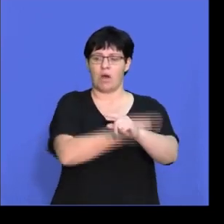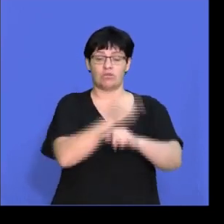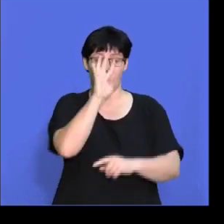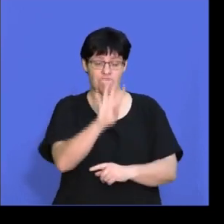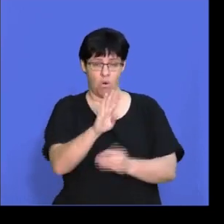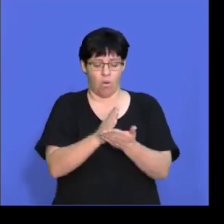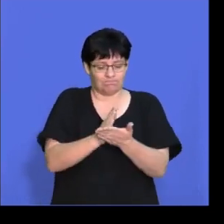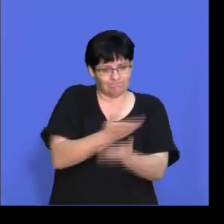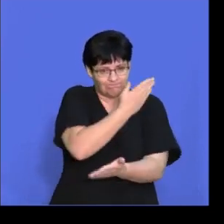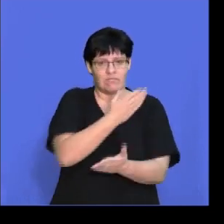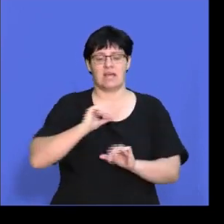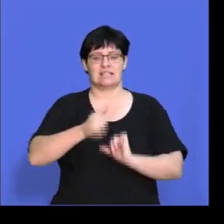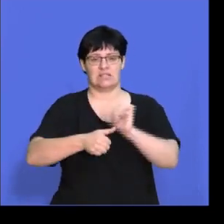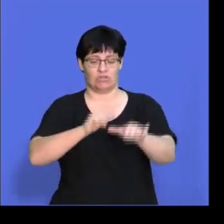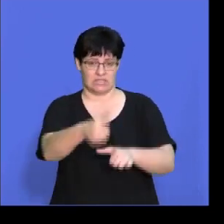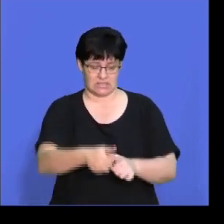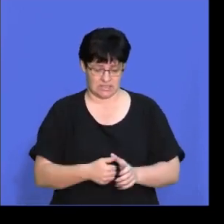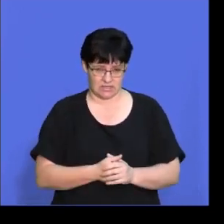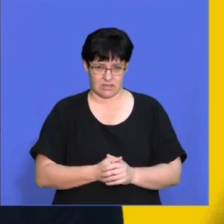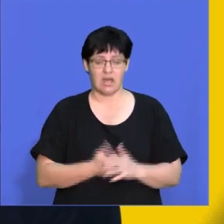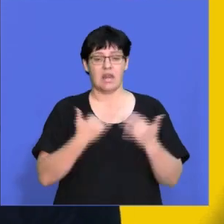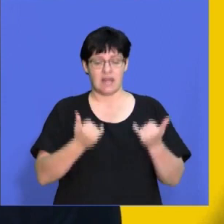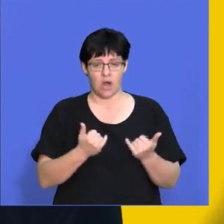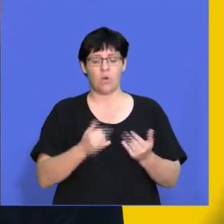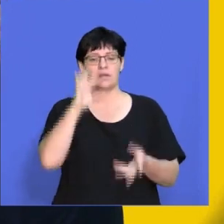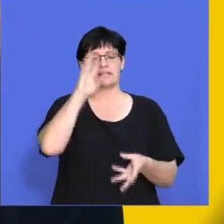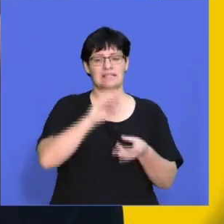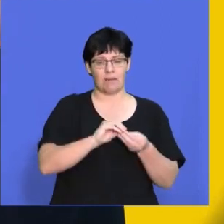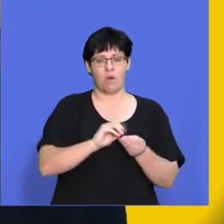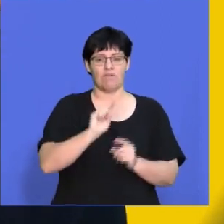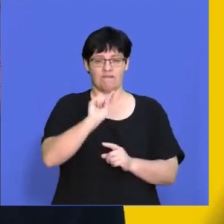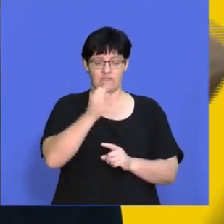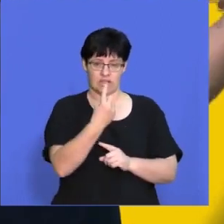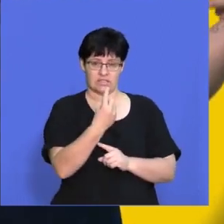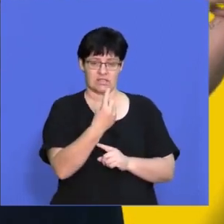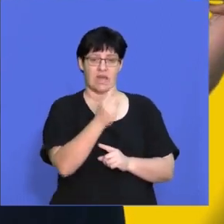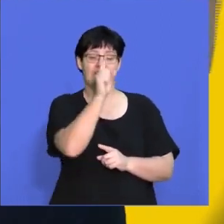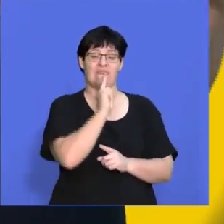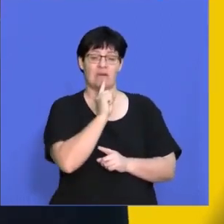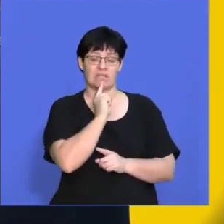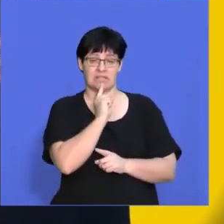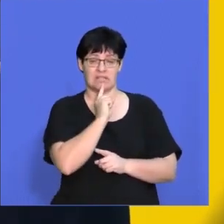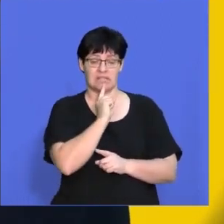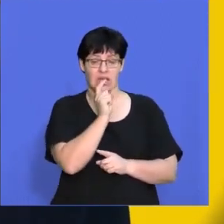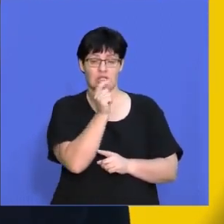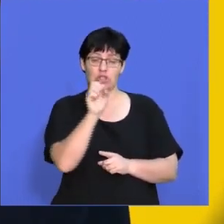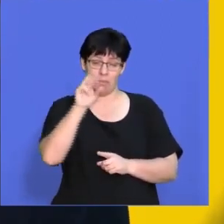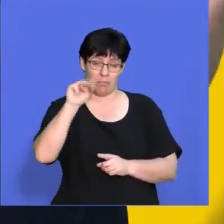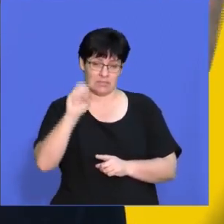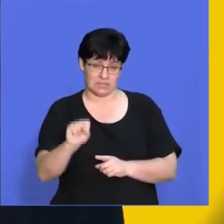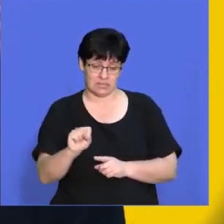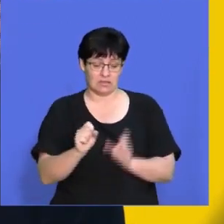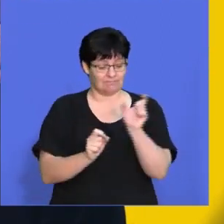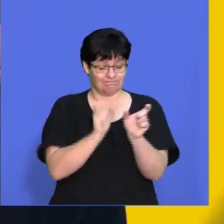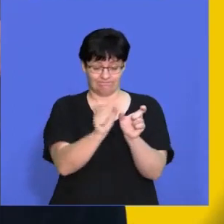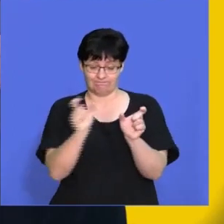series. Okay, so we're going to have to do this in two parts. We're going to have to find the sum of the first 1,000 natural terms, and